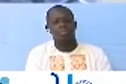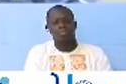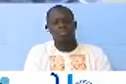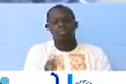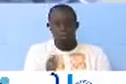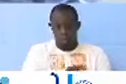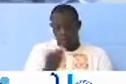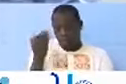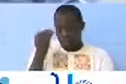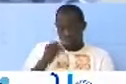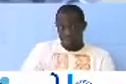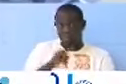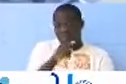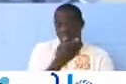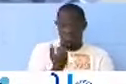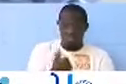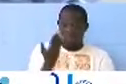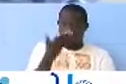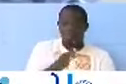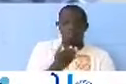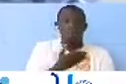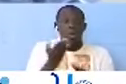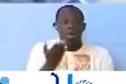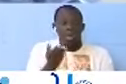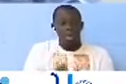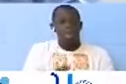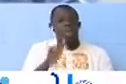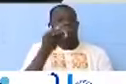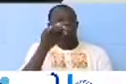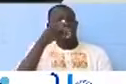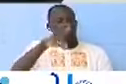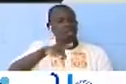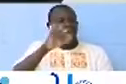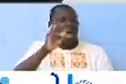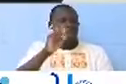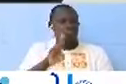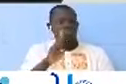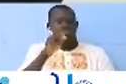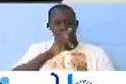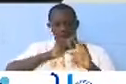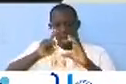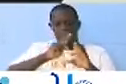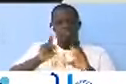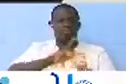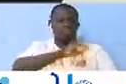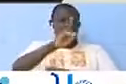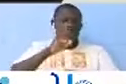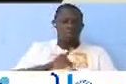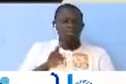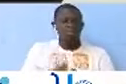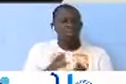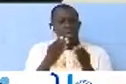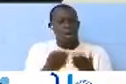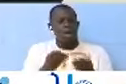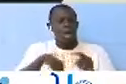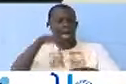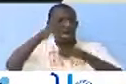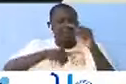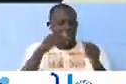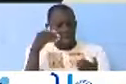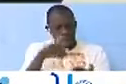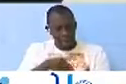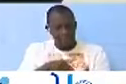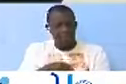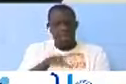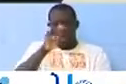At the time they were coming from the parallel in Kanifin. In terms of after they arrived at NIA, can you tell us if